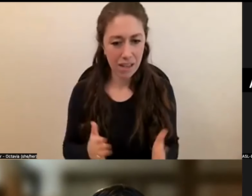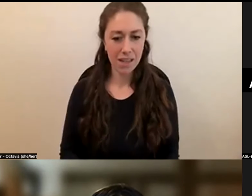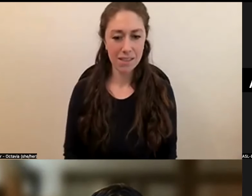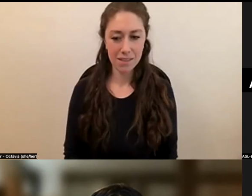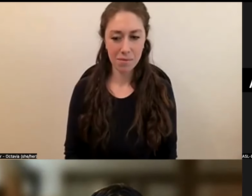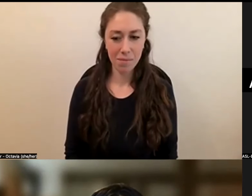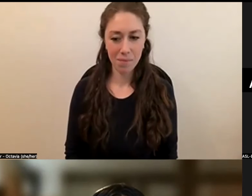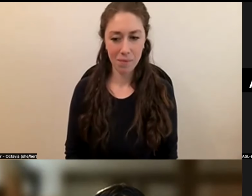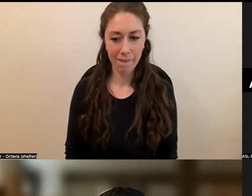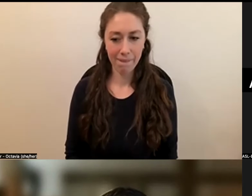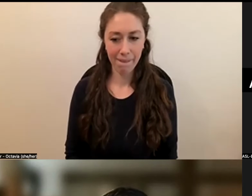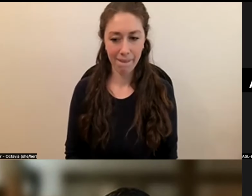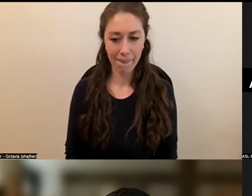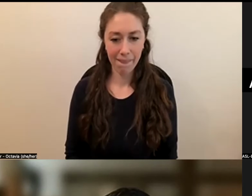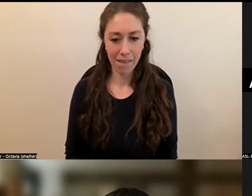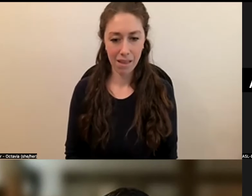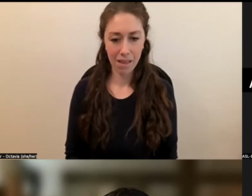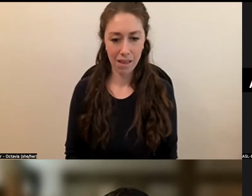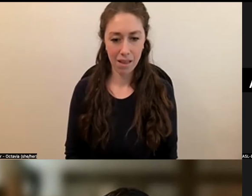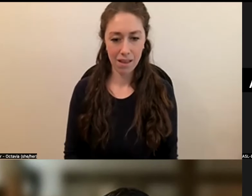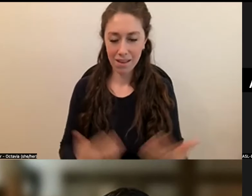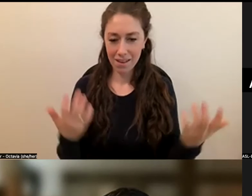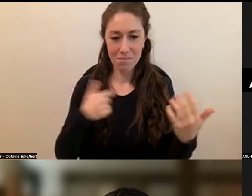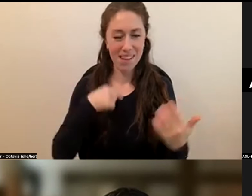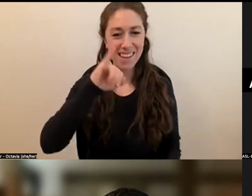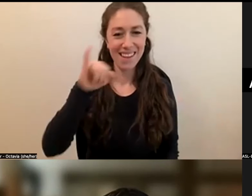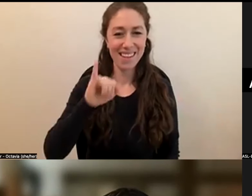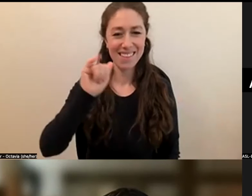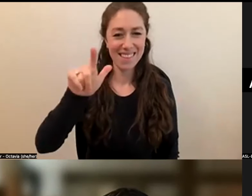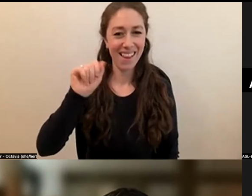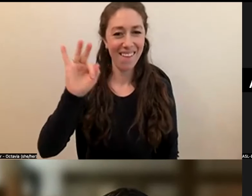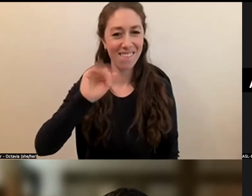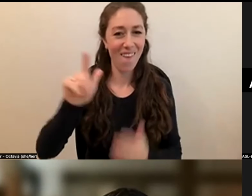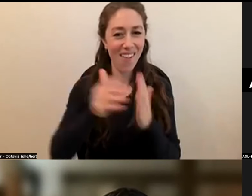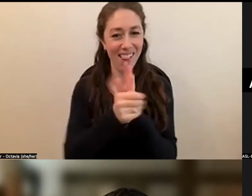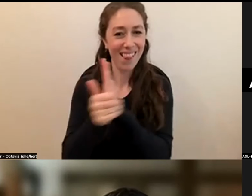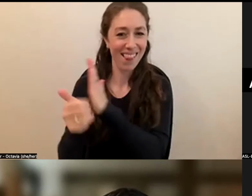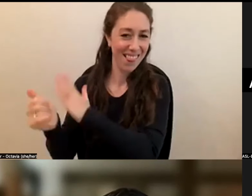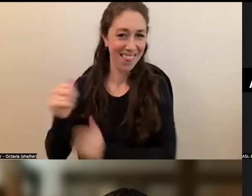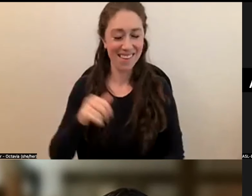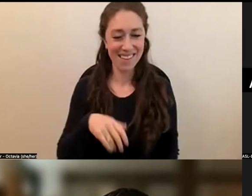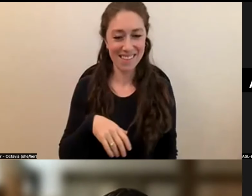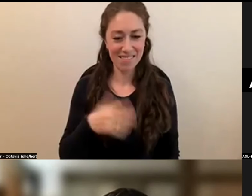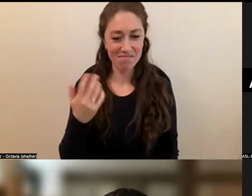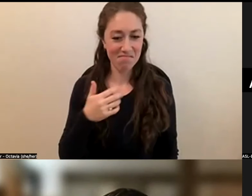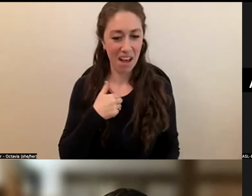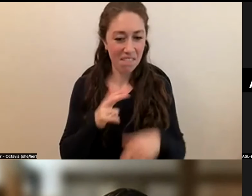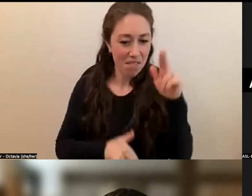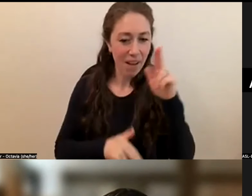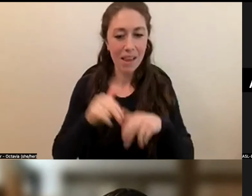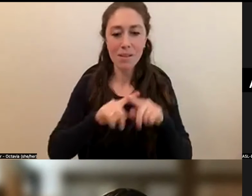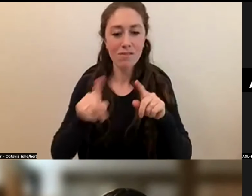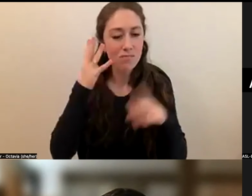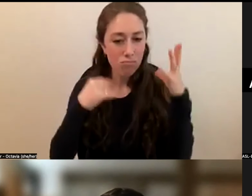And just a Jill of all trades. I've been developing my different skills as I've been